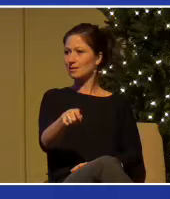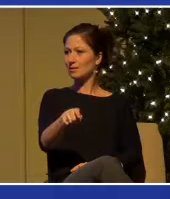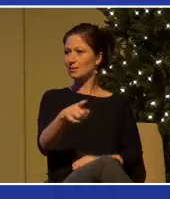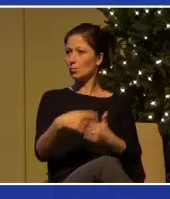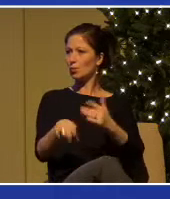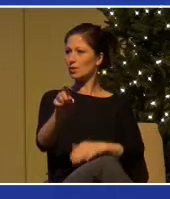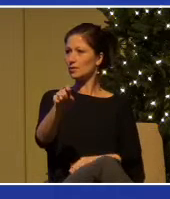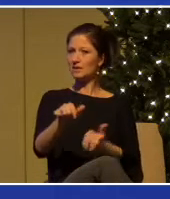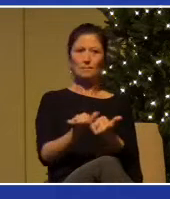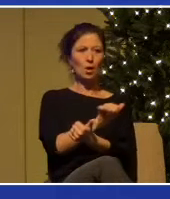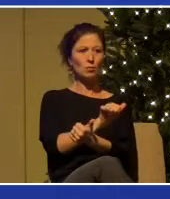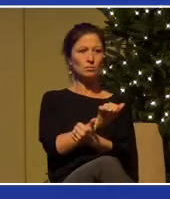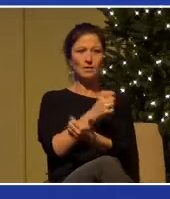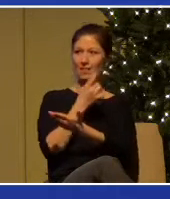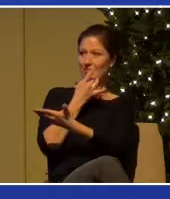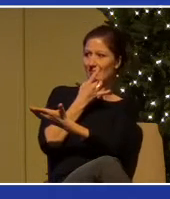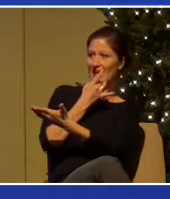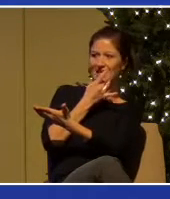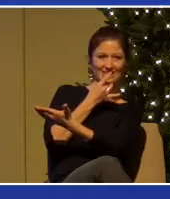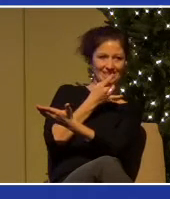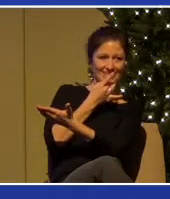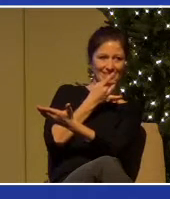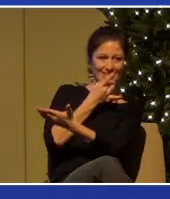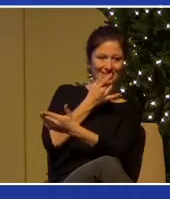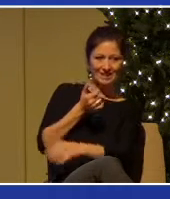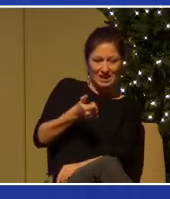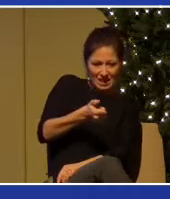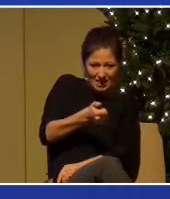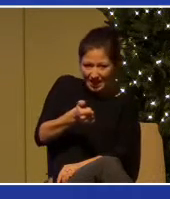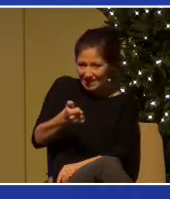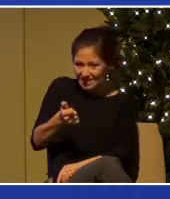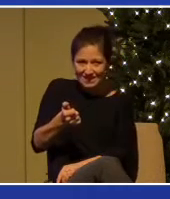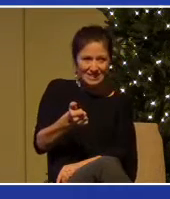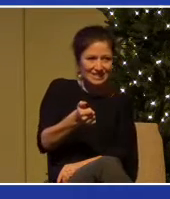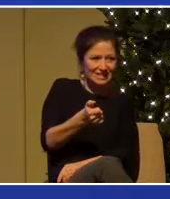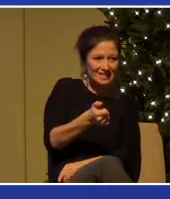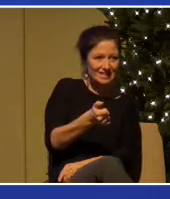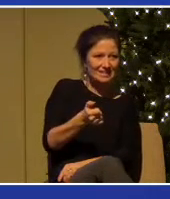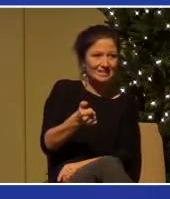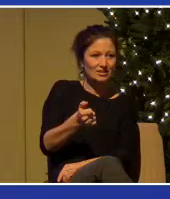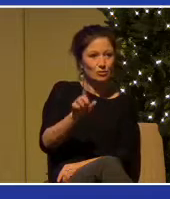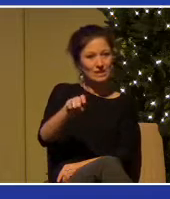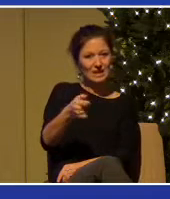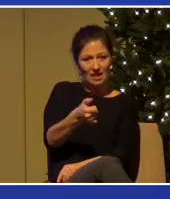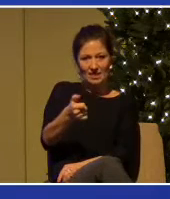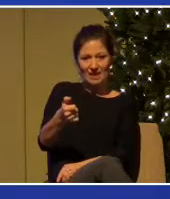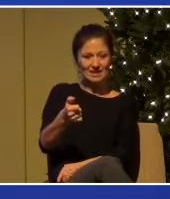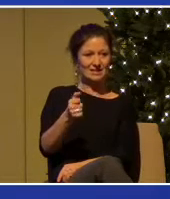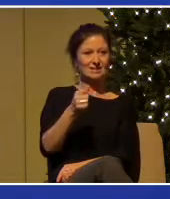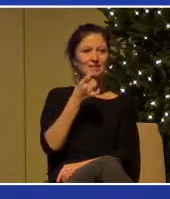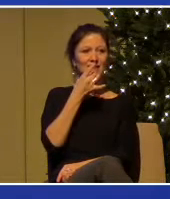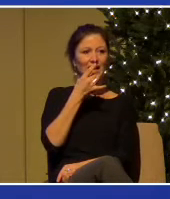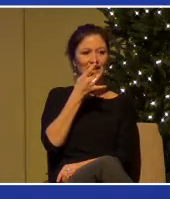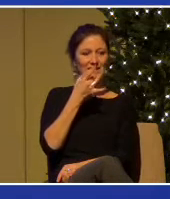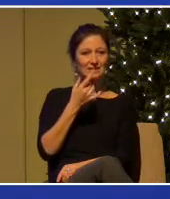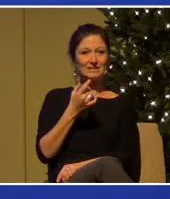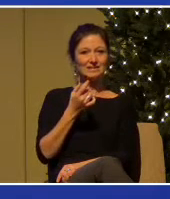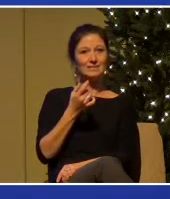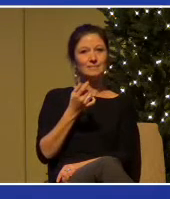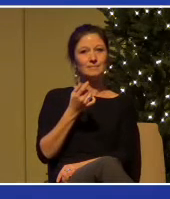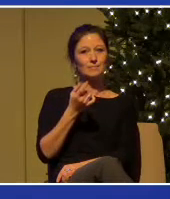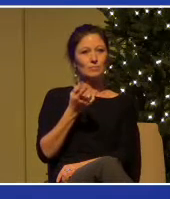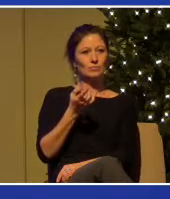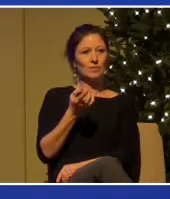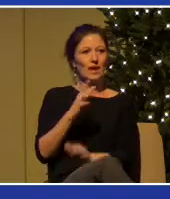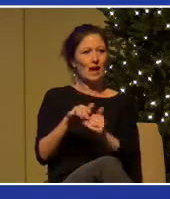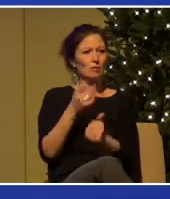most? Light. Exactly. Light. You need that to be able to